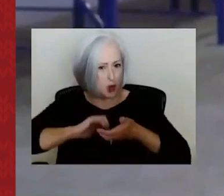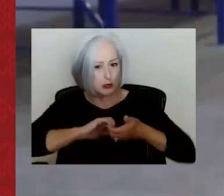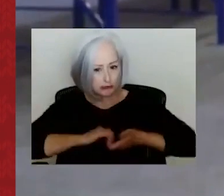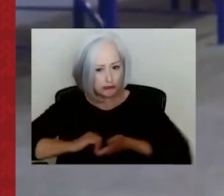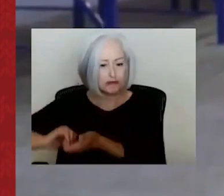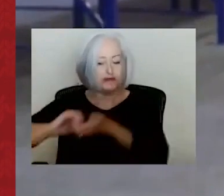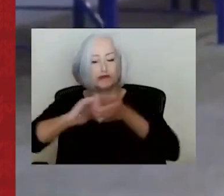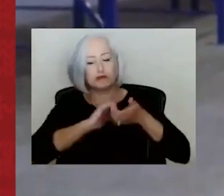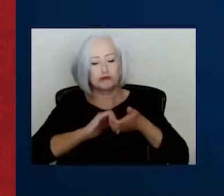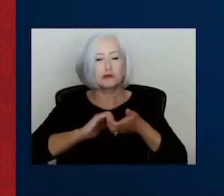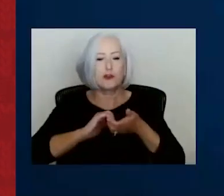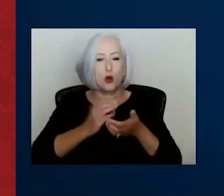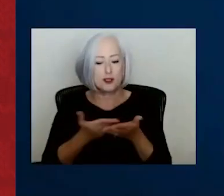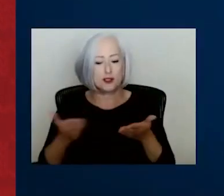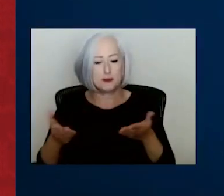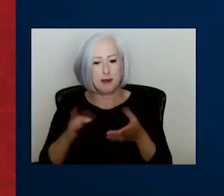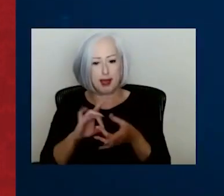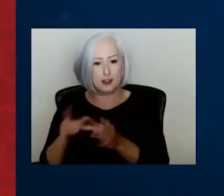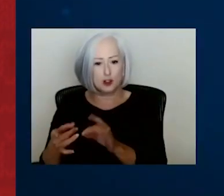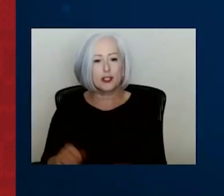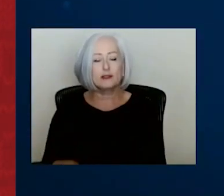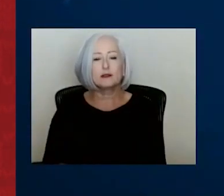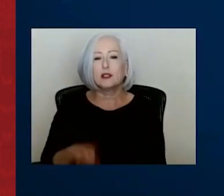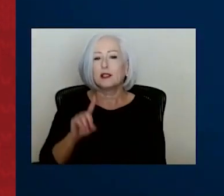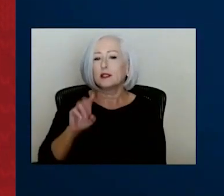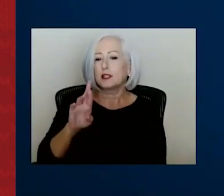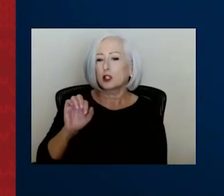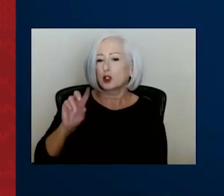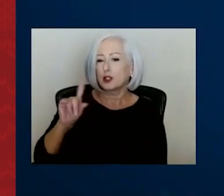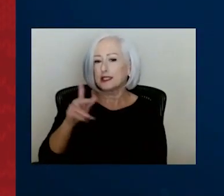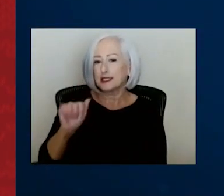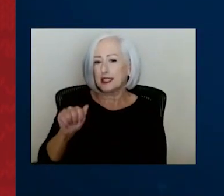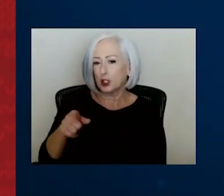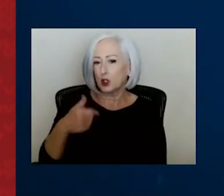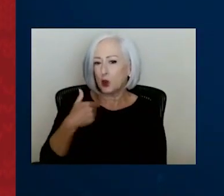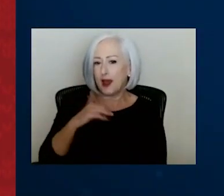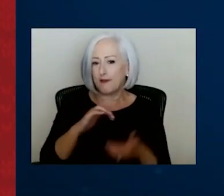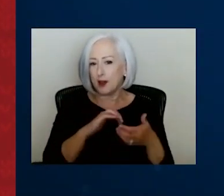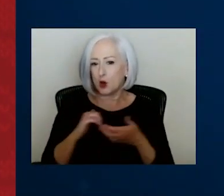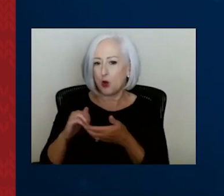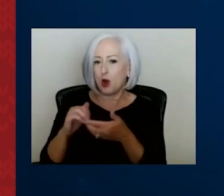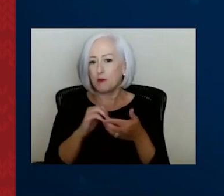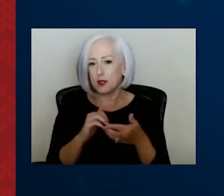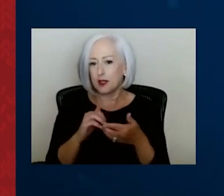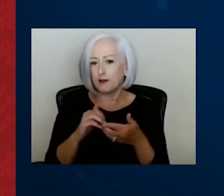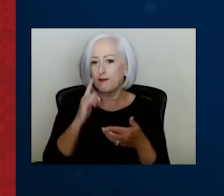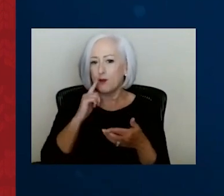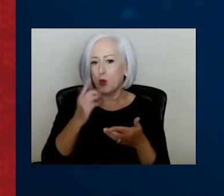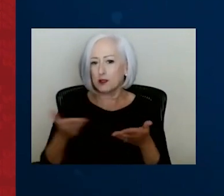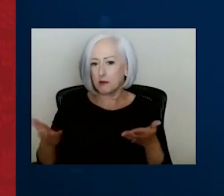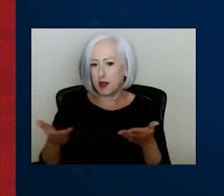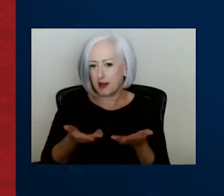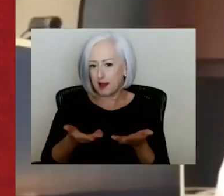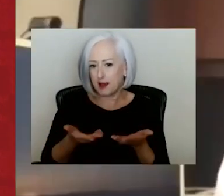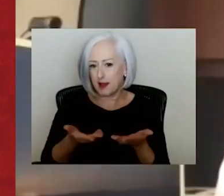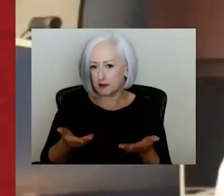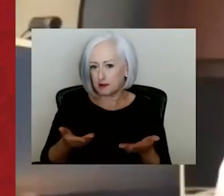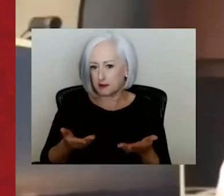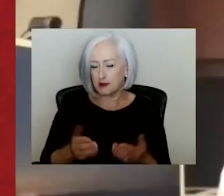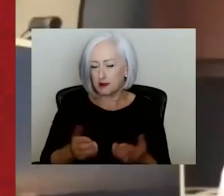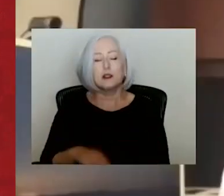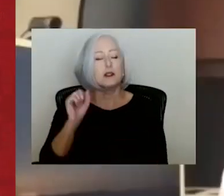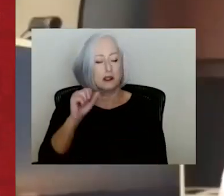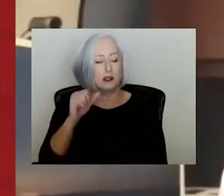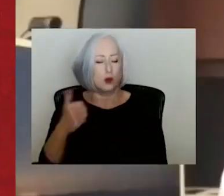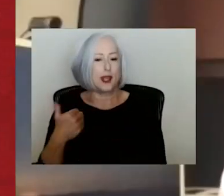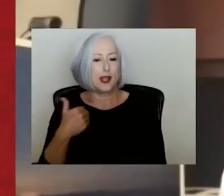supply chain. Yeah, and I'm guessing, Dr. Adiga, you guys have a cooperative partnership too for supply chain for Liberty. Yes, we do. I mean, we